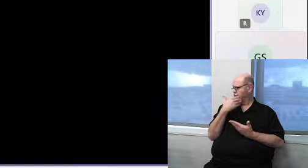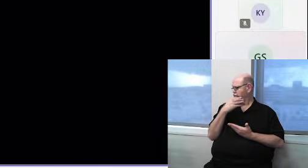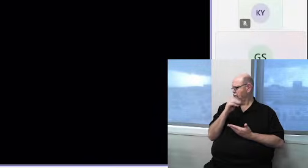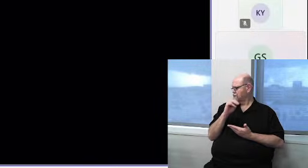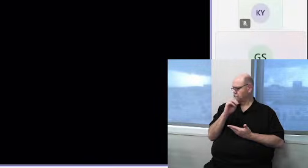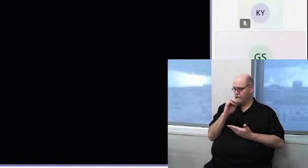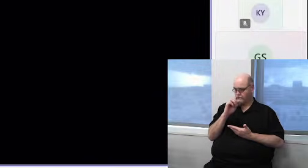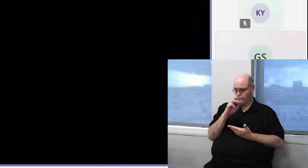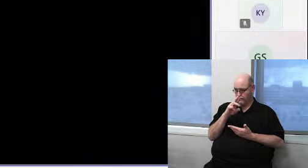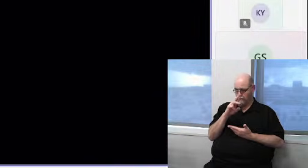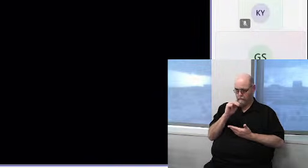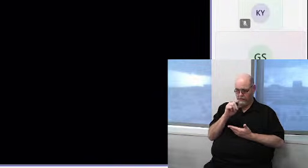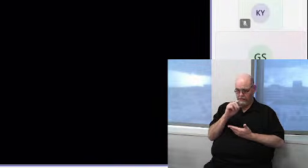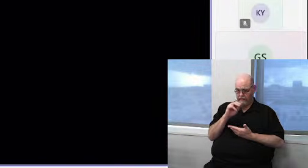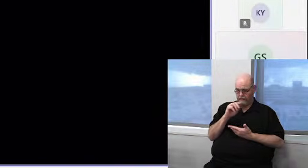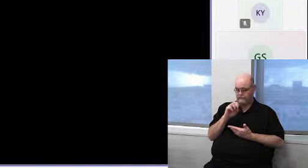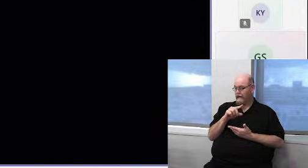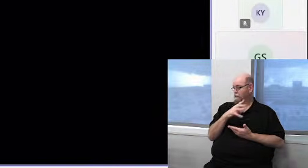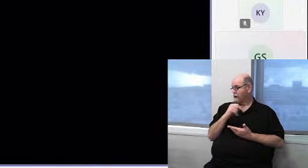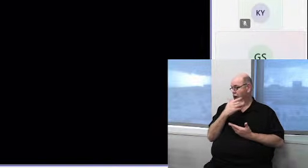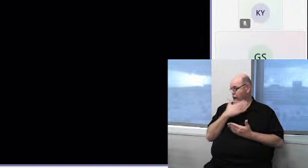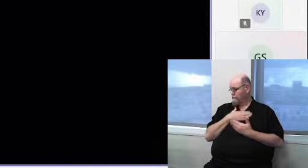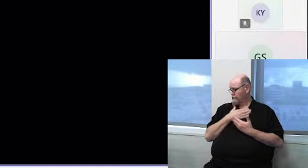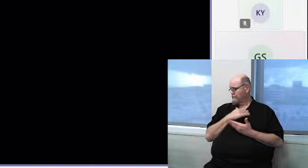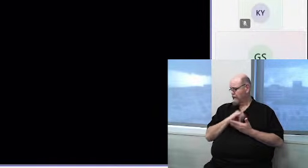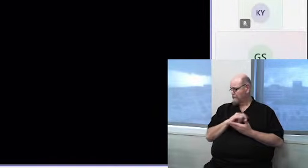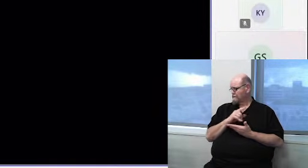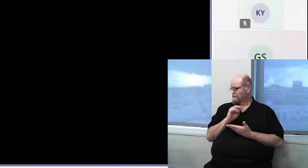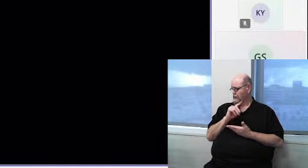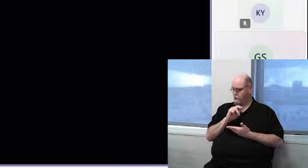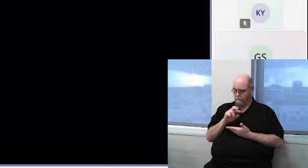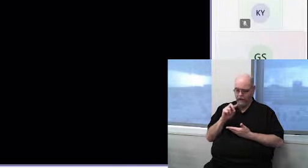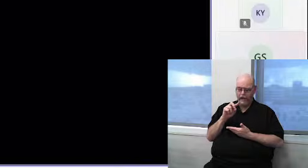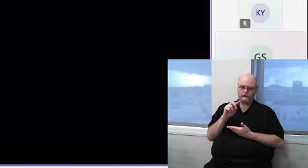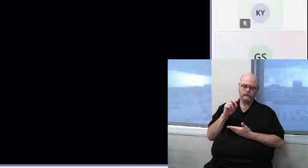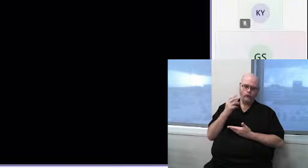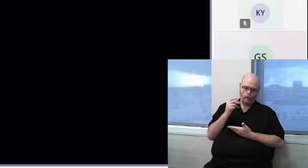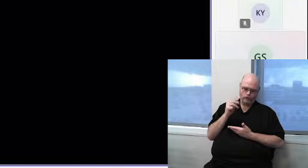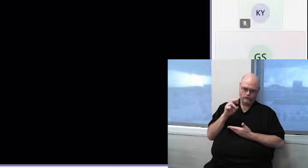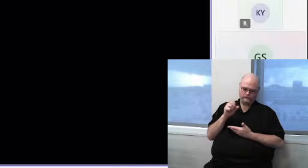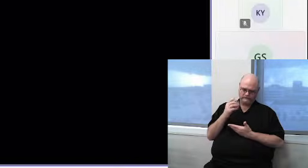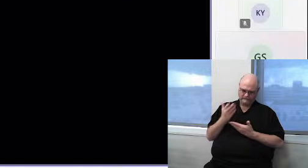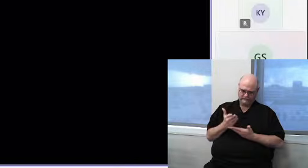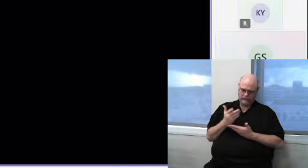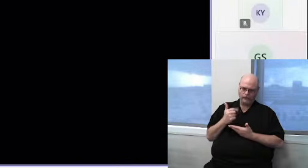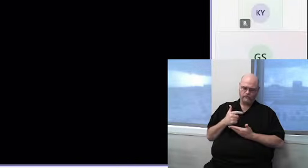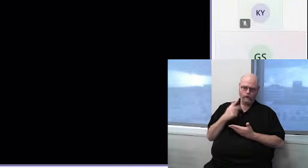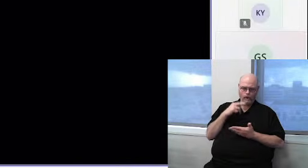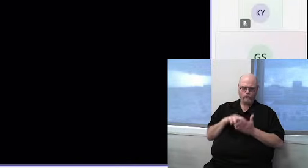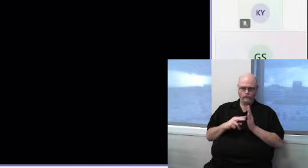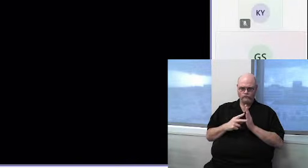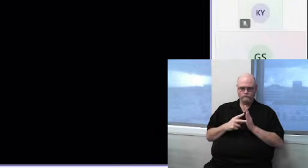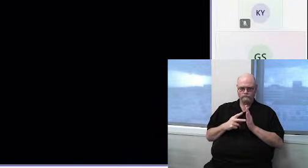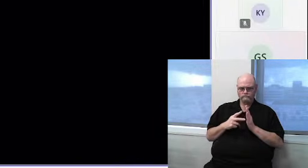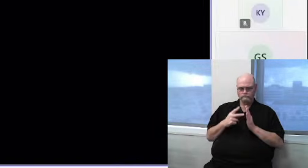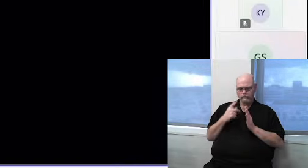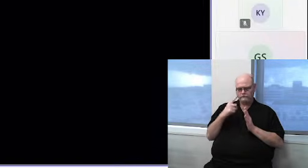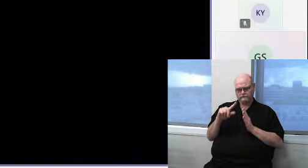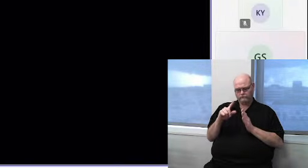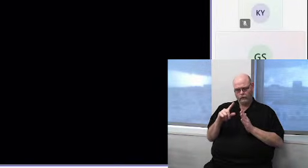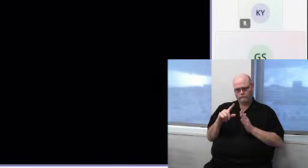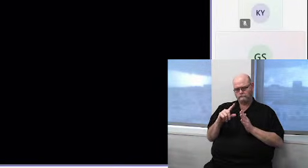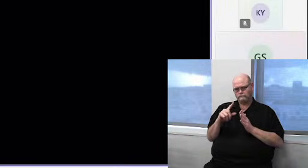Netmoney. It's always, as I've said many times, good to have the bondholders here with their alertness, their quality, and their